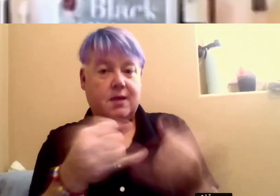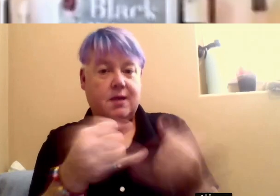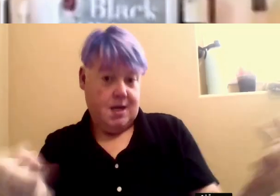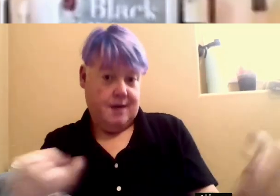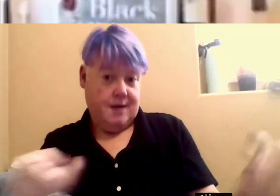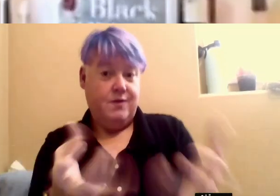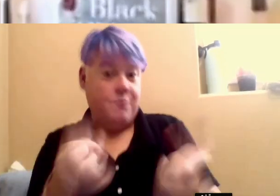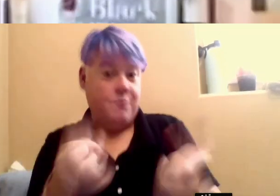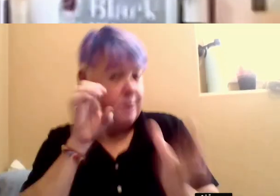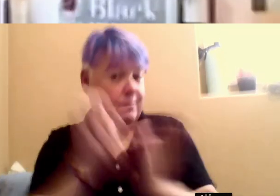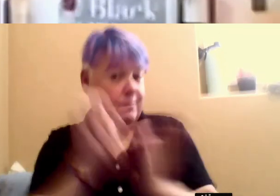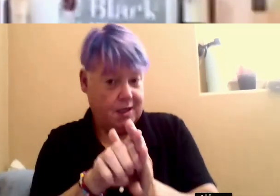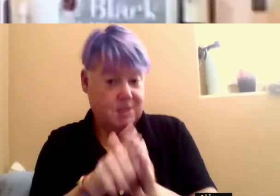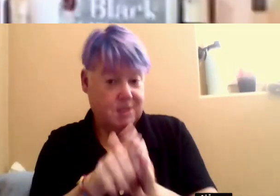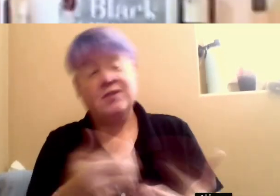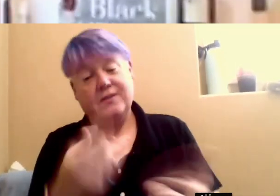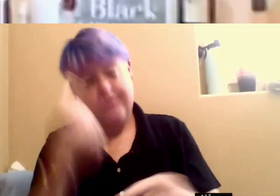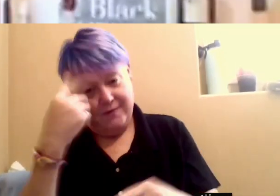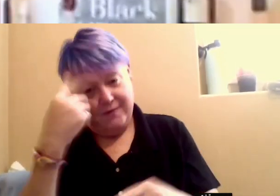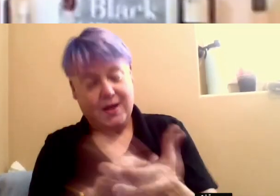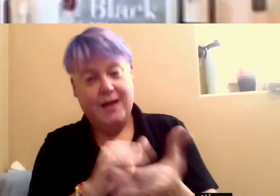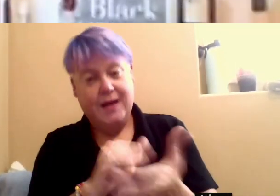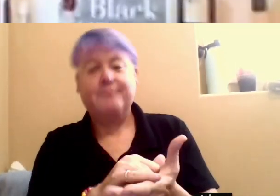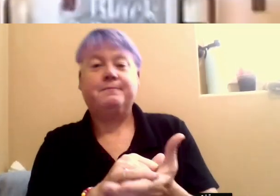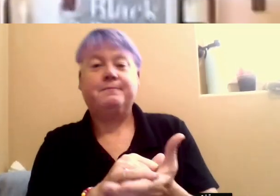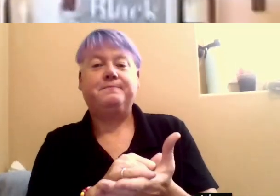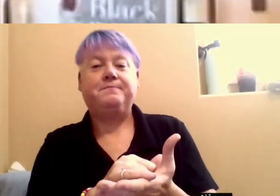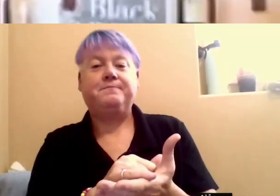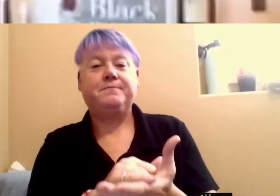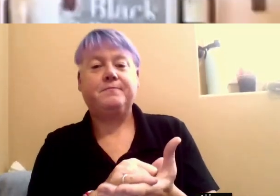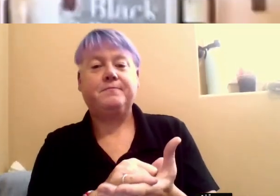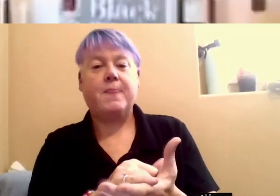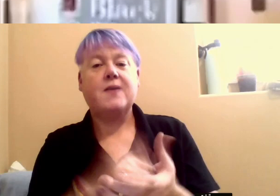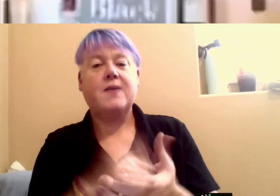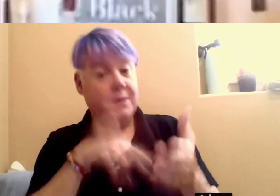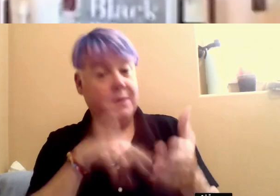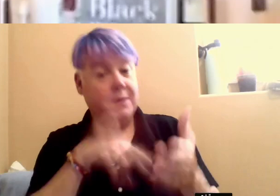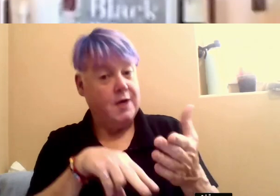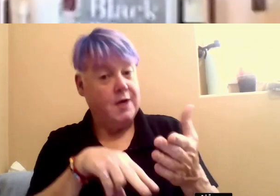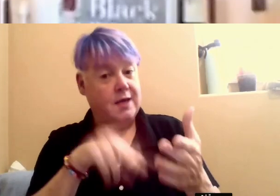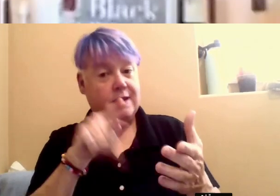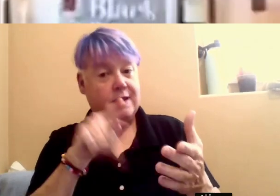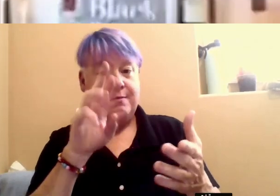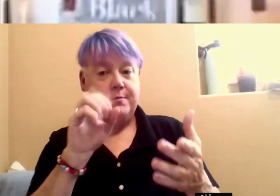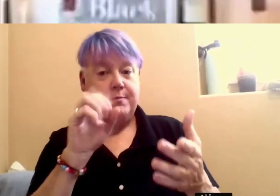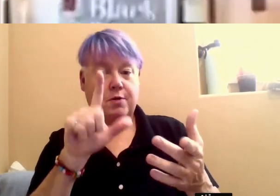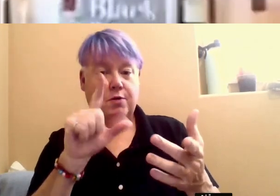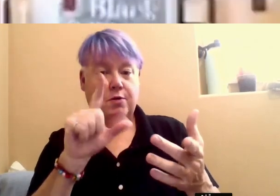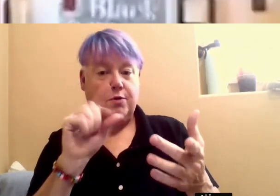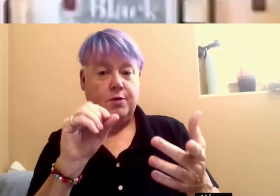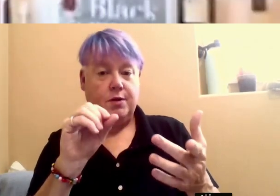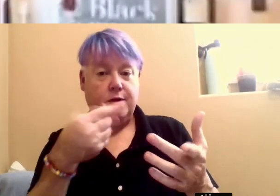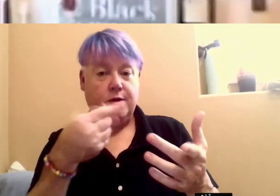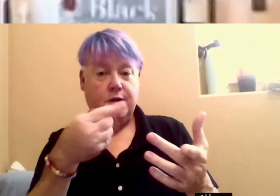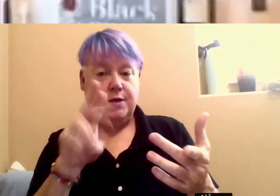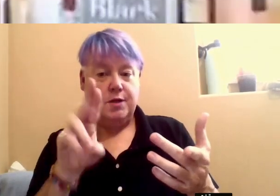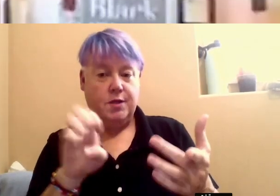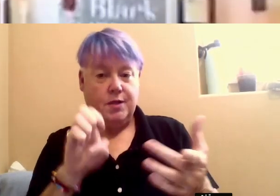Line. But yeah, I'm just going to read you the prologue to Blackwater, and the reason why is I just